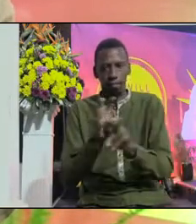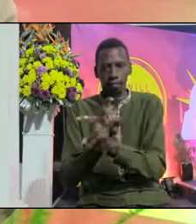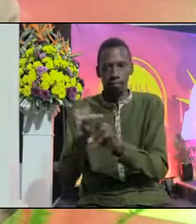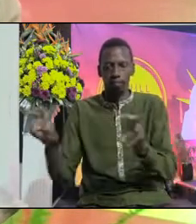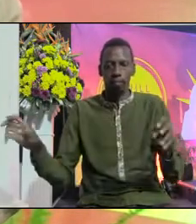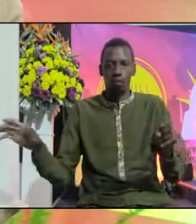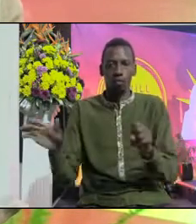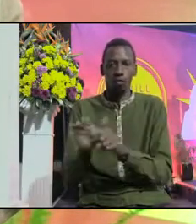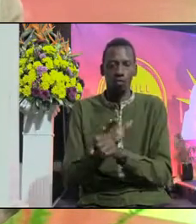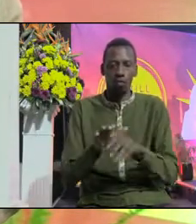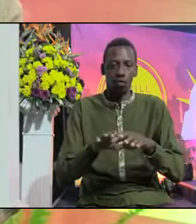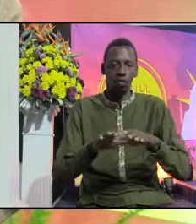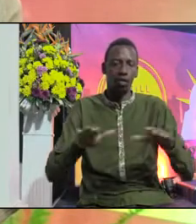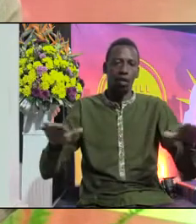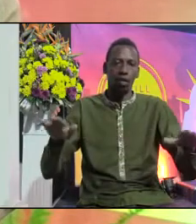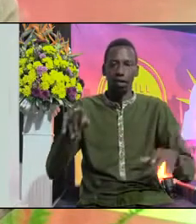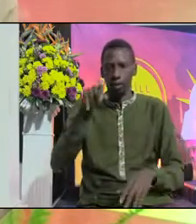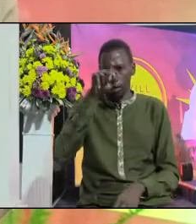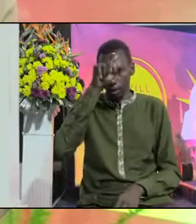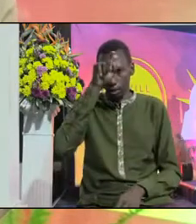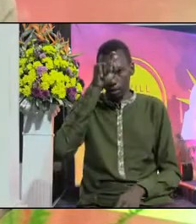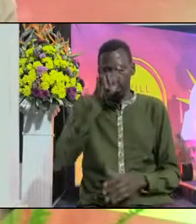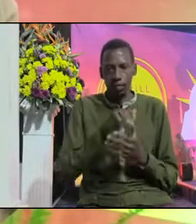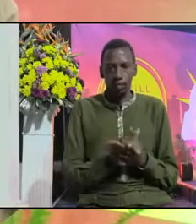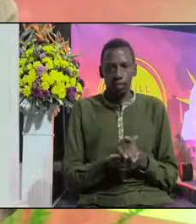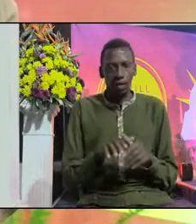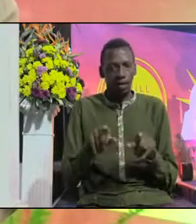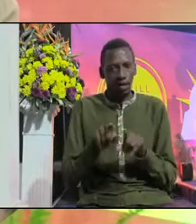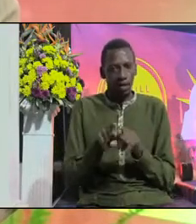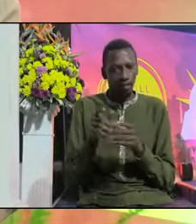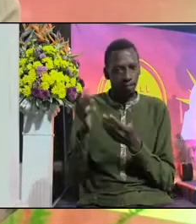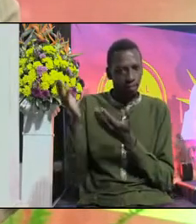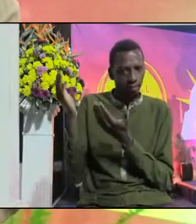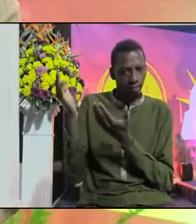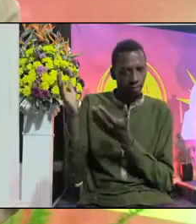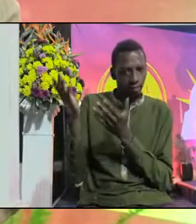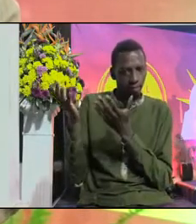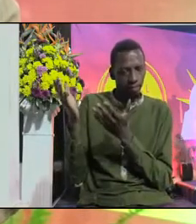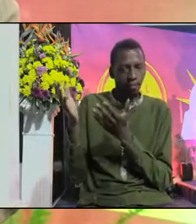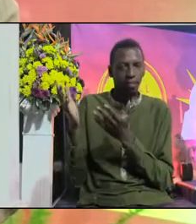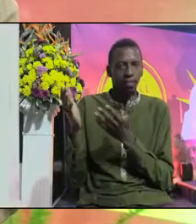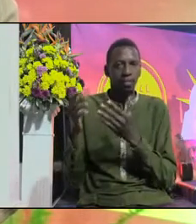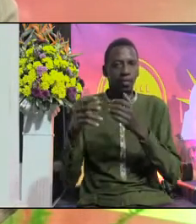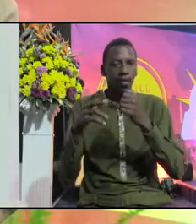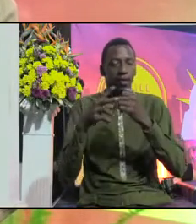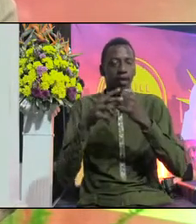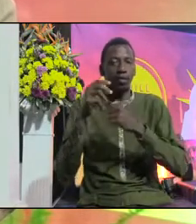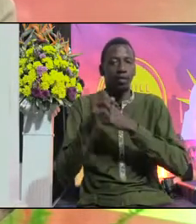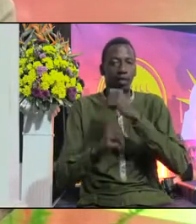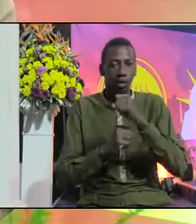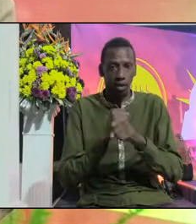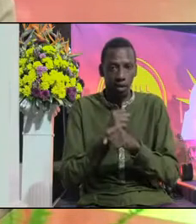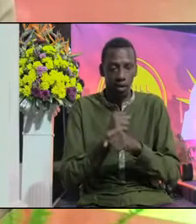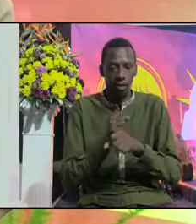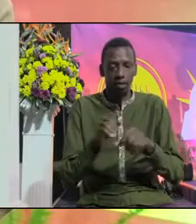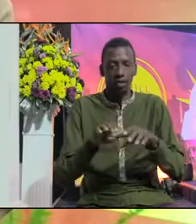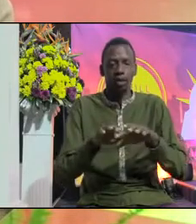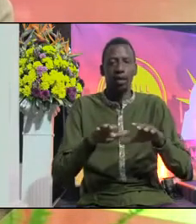of Egypt. As predicted, for 7 years, the